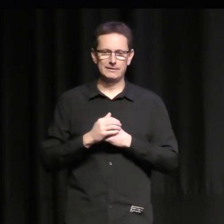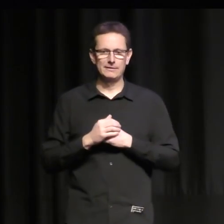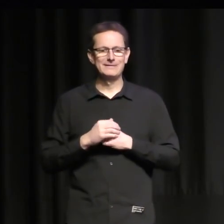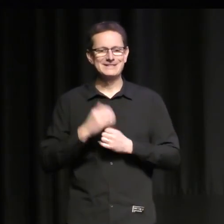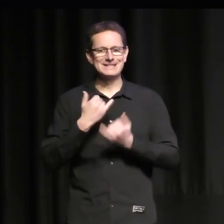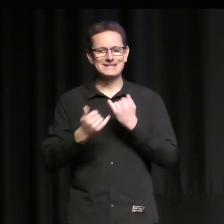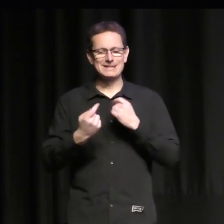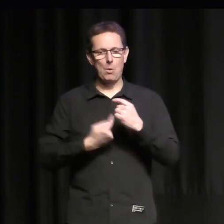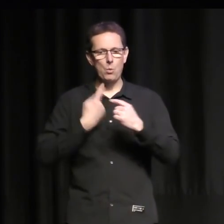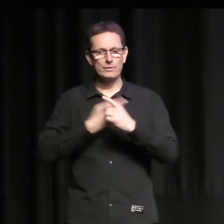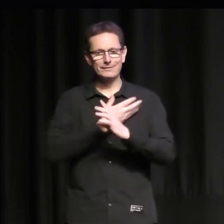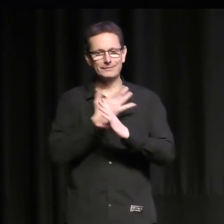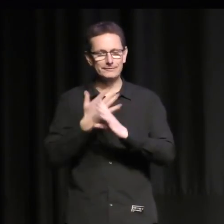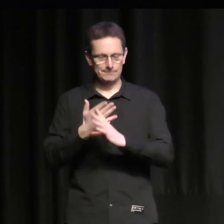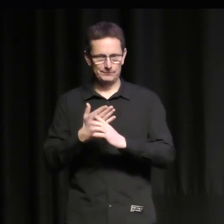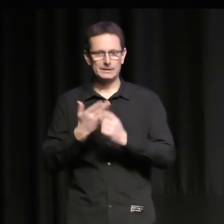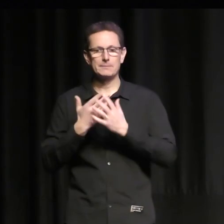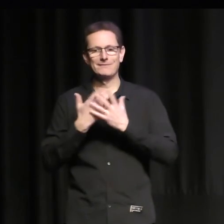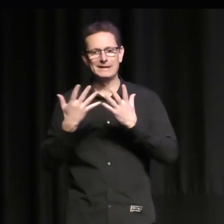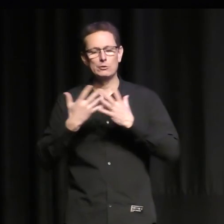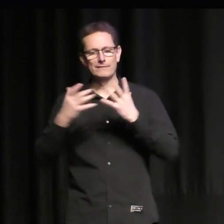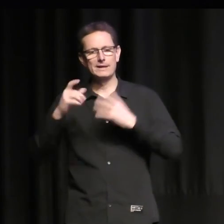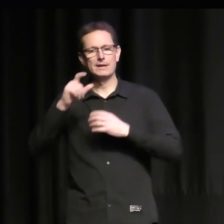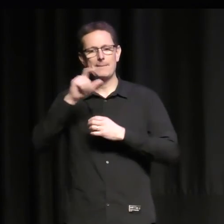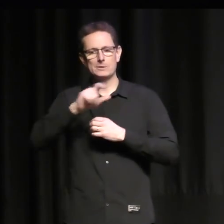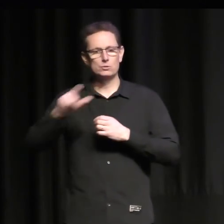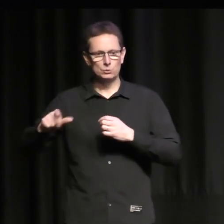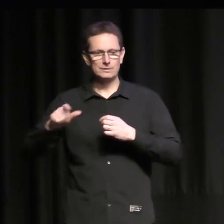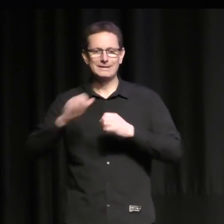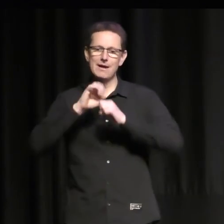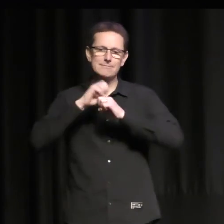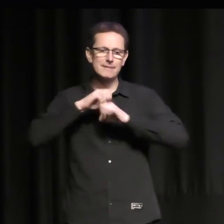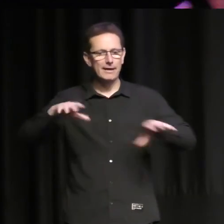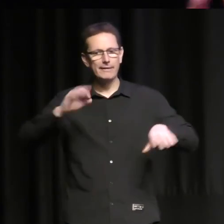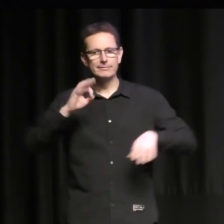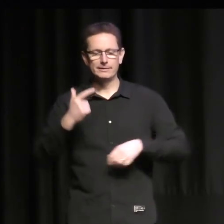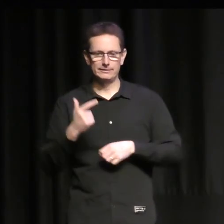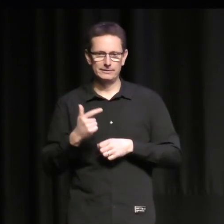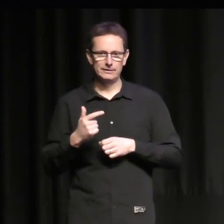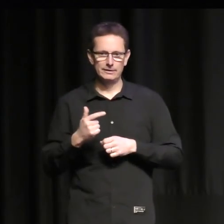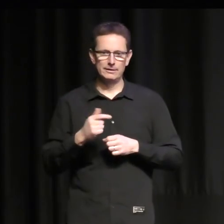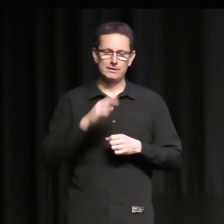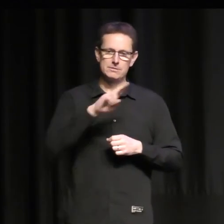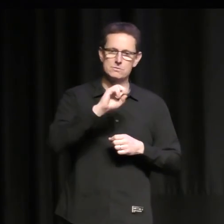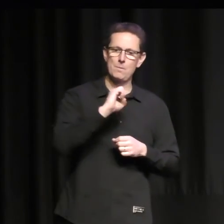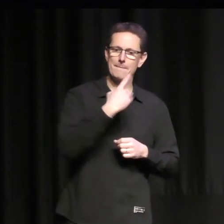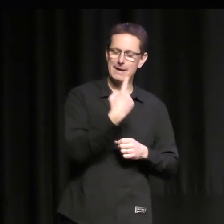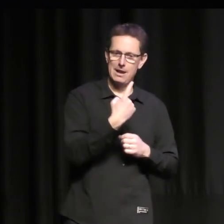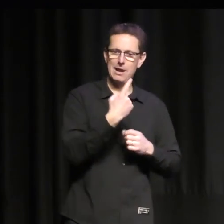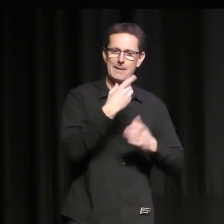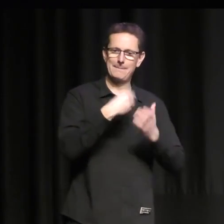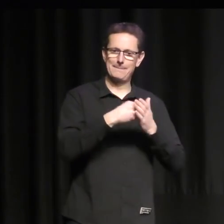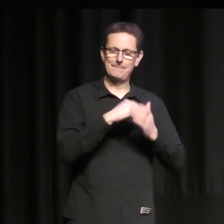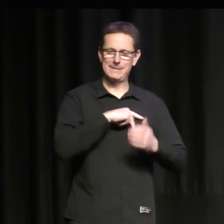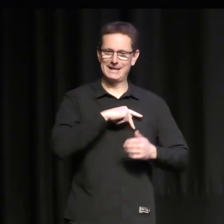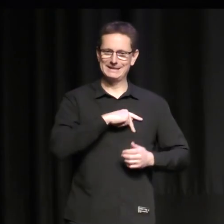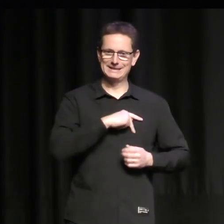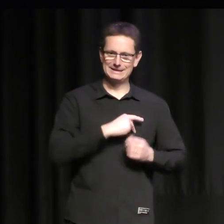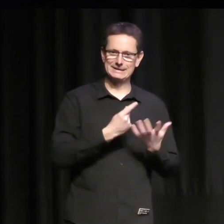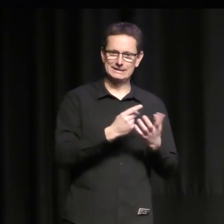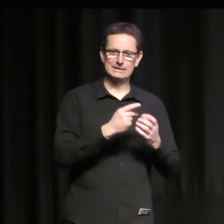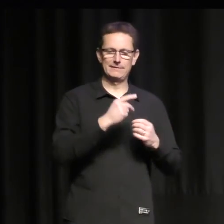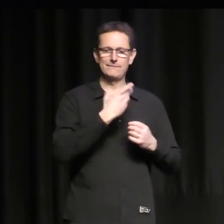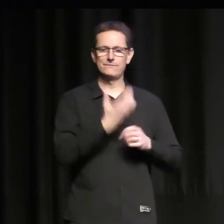but that more and more people in the mainstream, Nobel Prize winning economists, Nobel